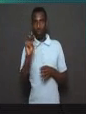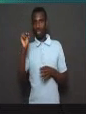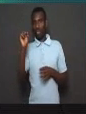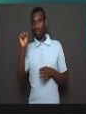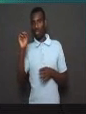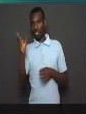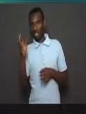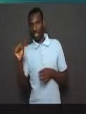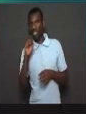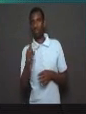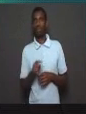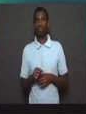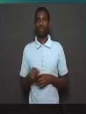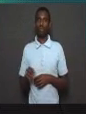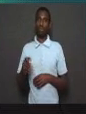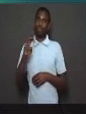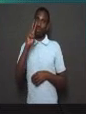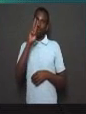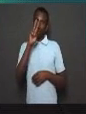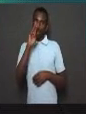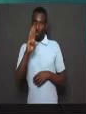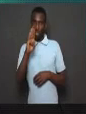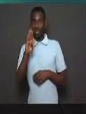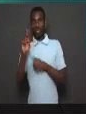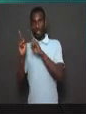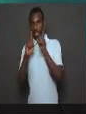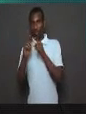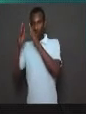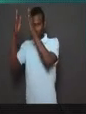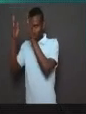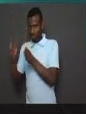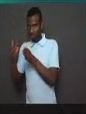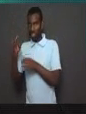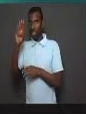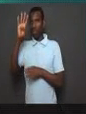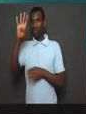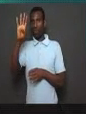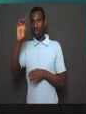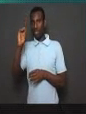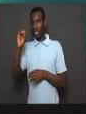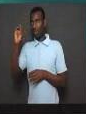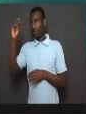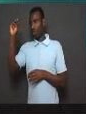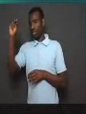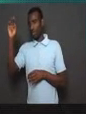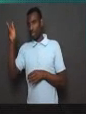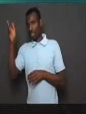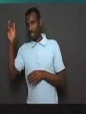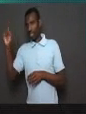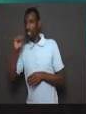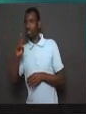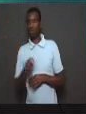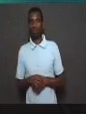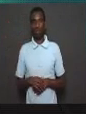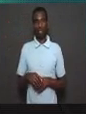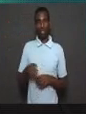The velocity of the ferry is 4, 0. To calculate